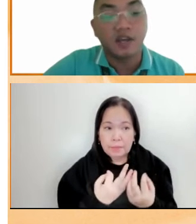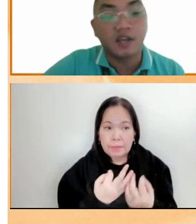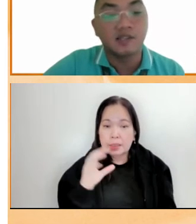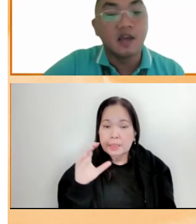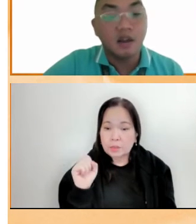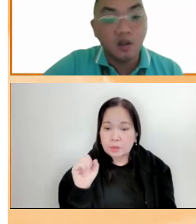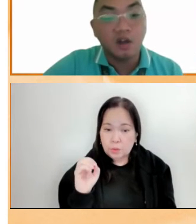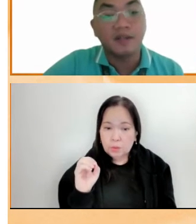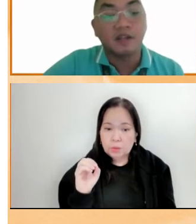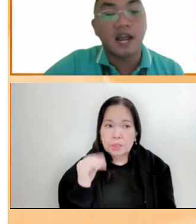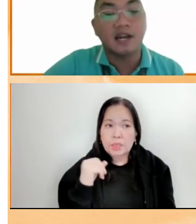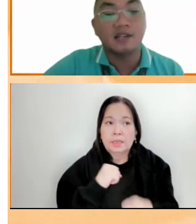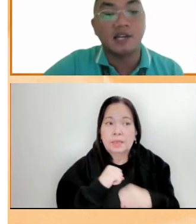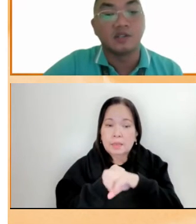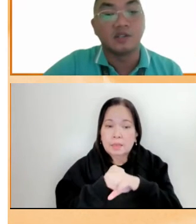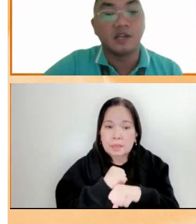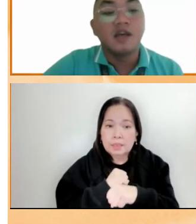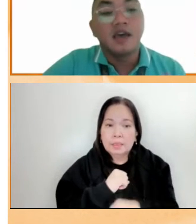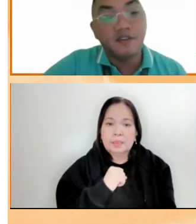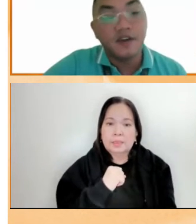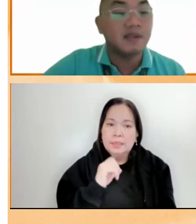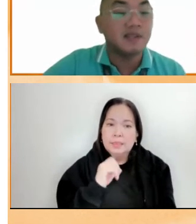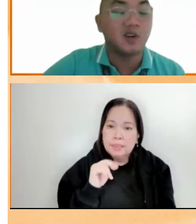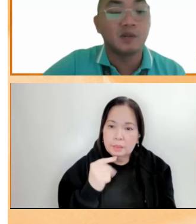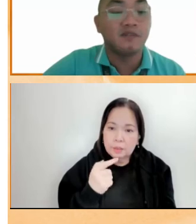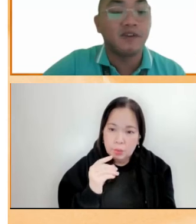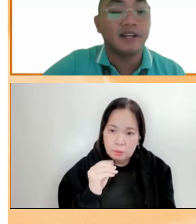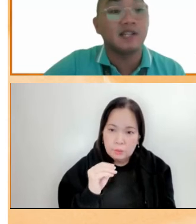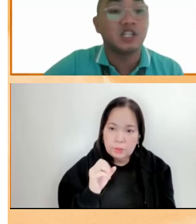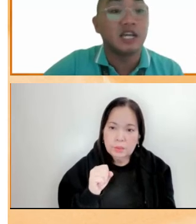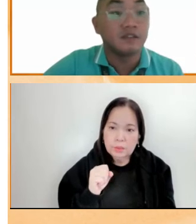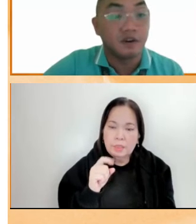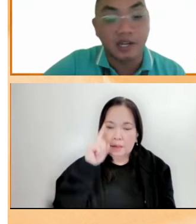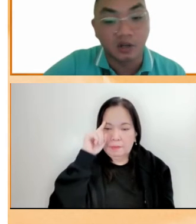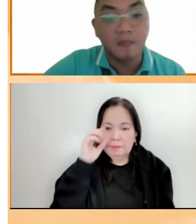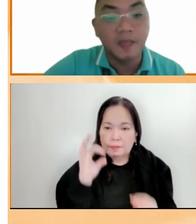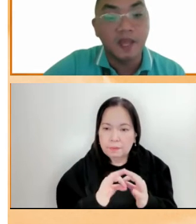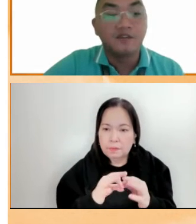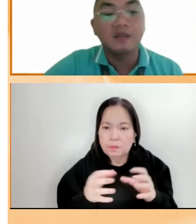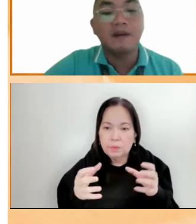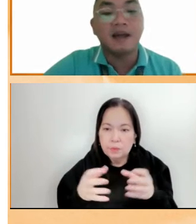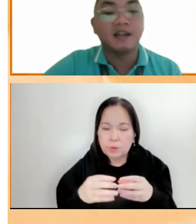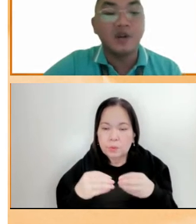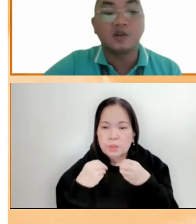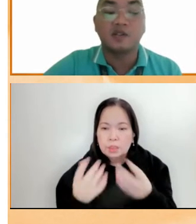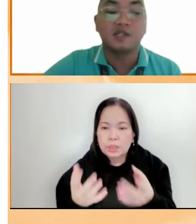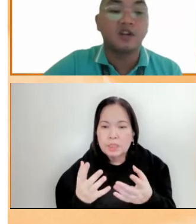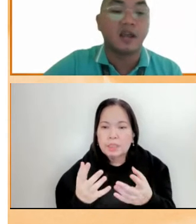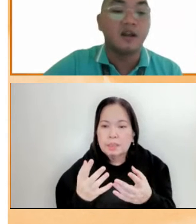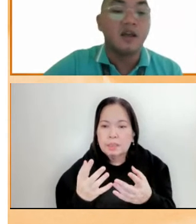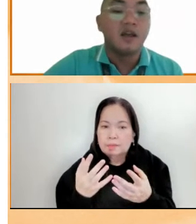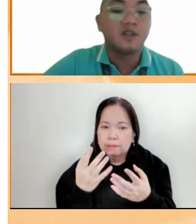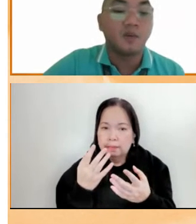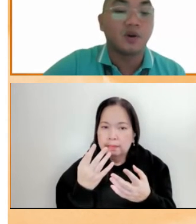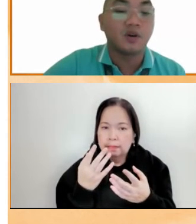organizations, advocates, non-governmental organizations, and faith-based groups to provide essential information, feedback, and resources